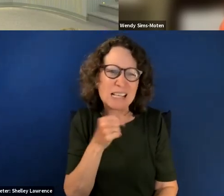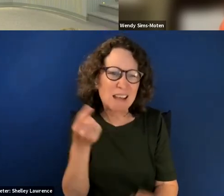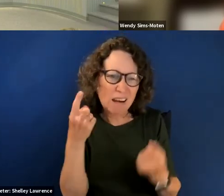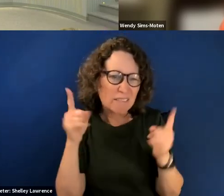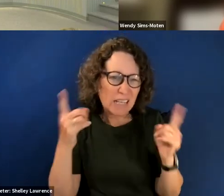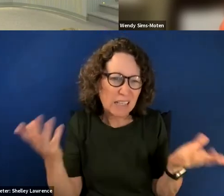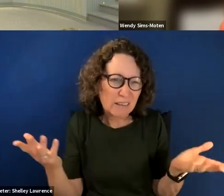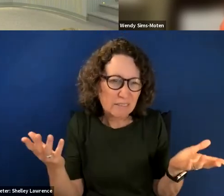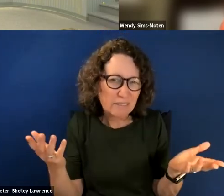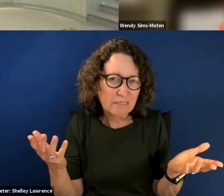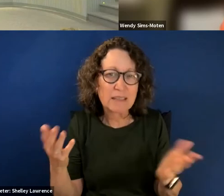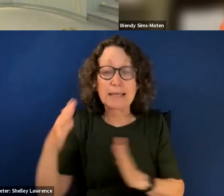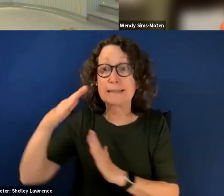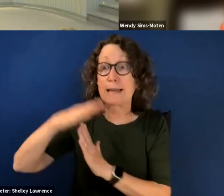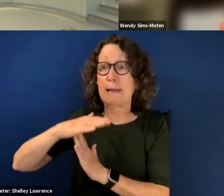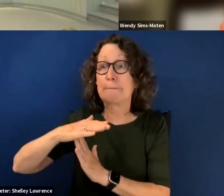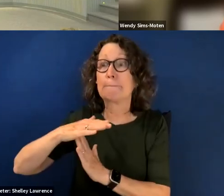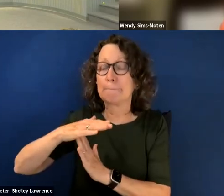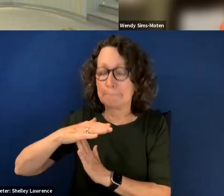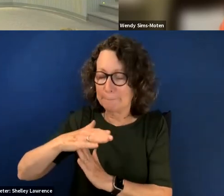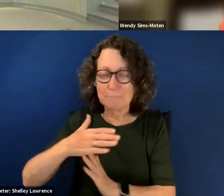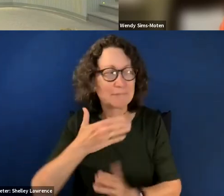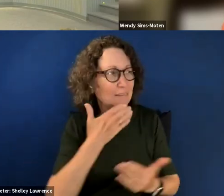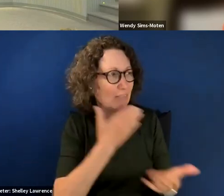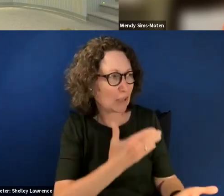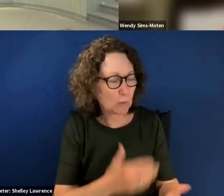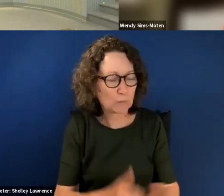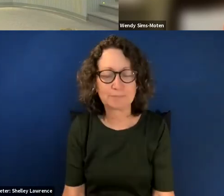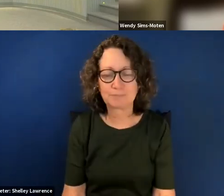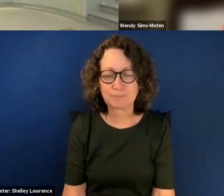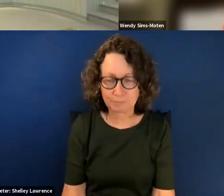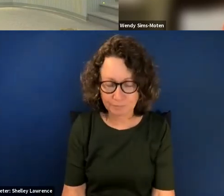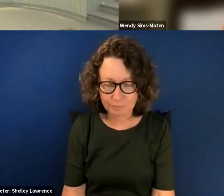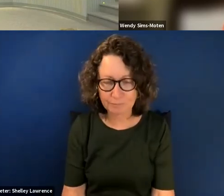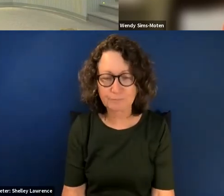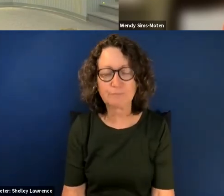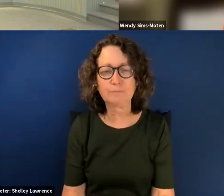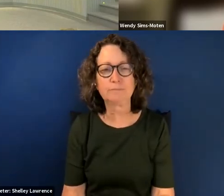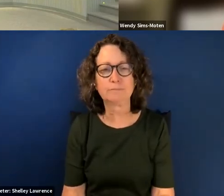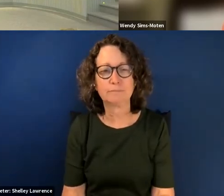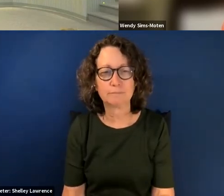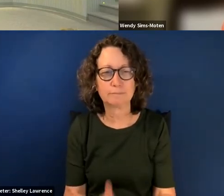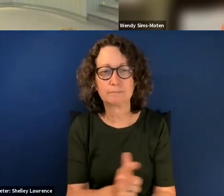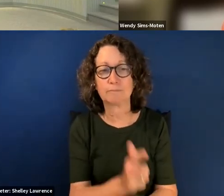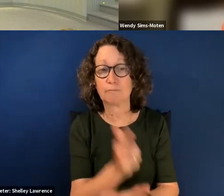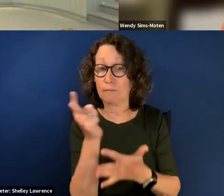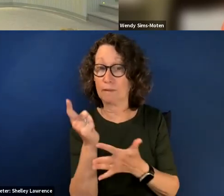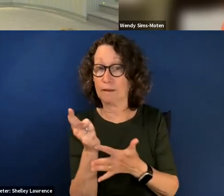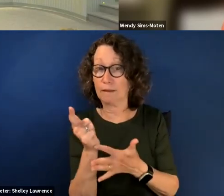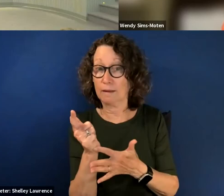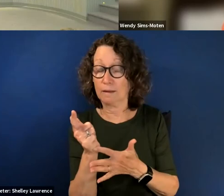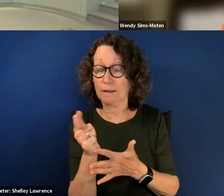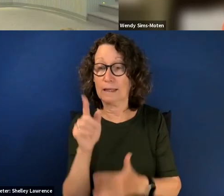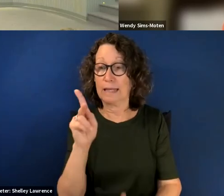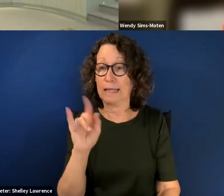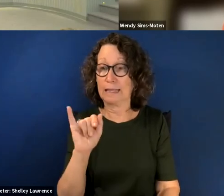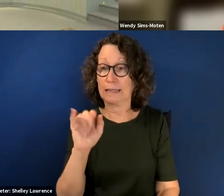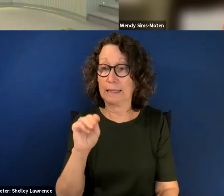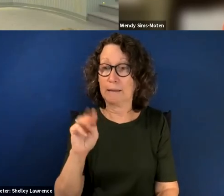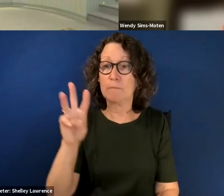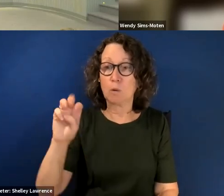ineffective? And for Fine. Thank you. Next speaker is Kim